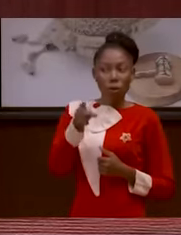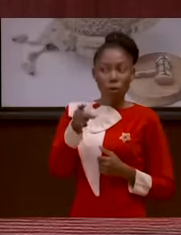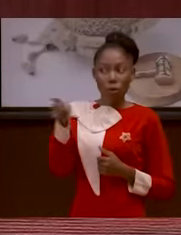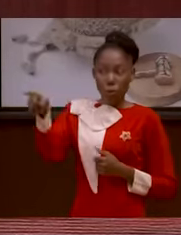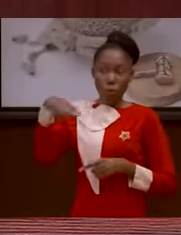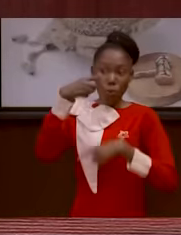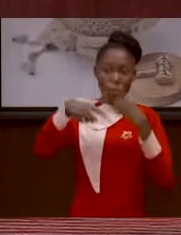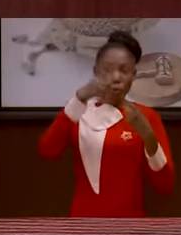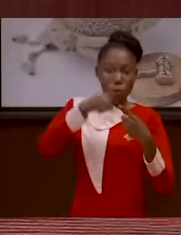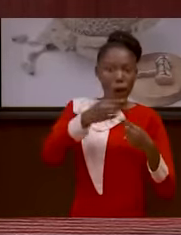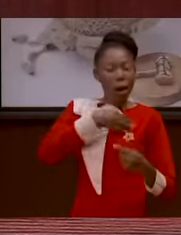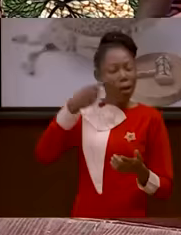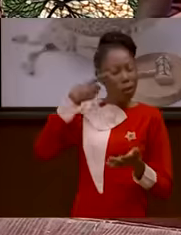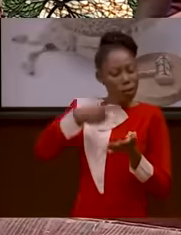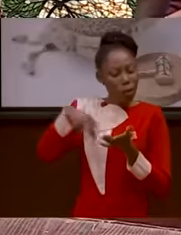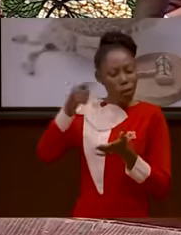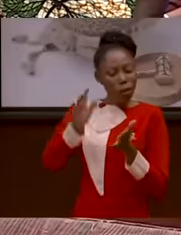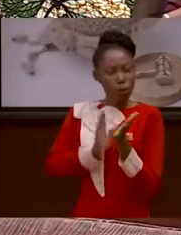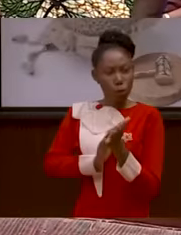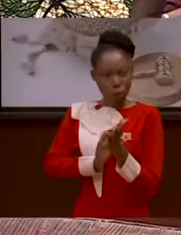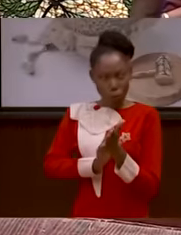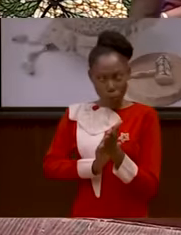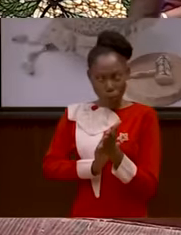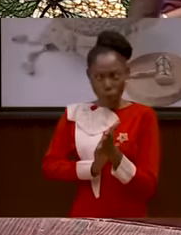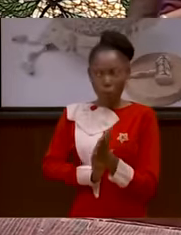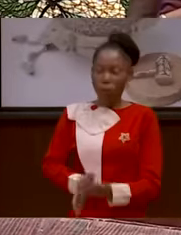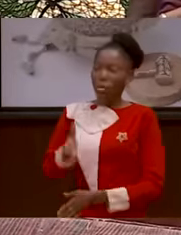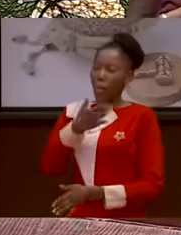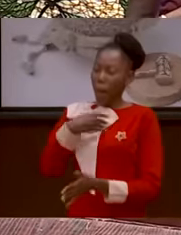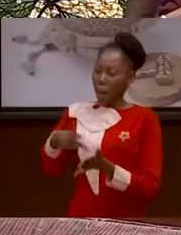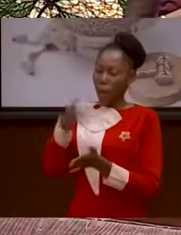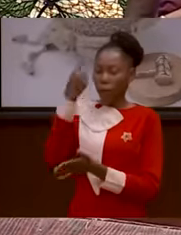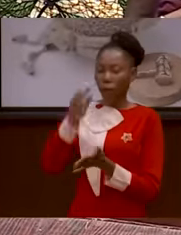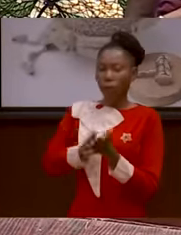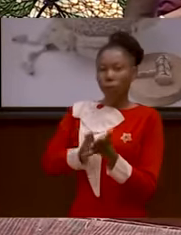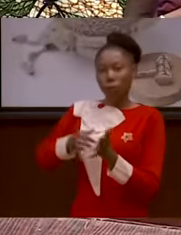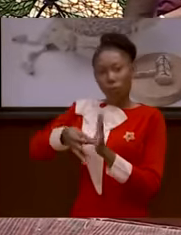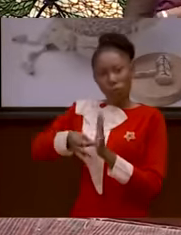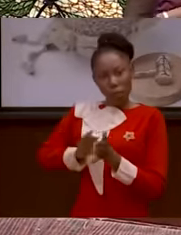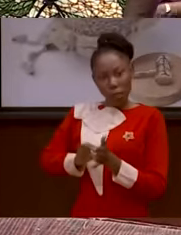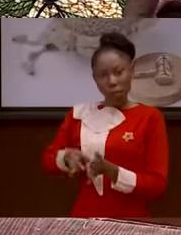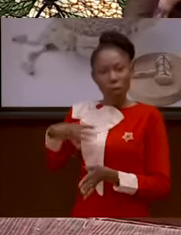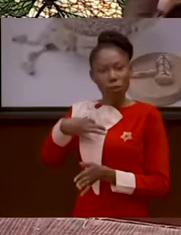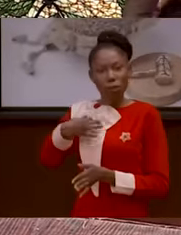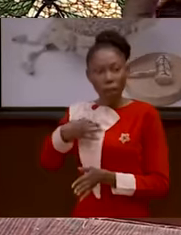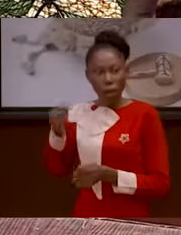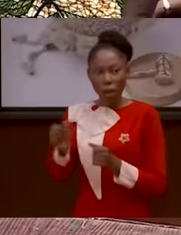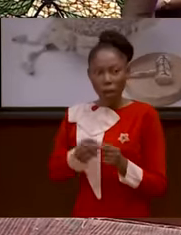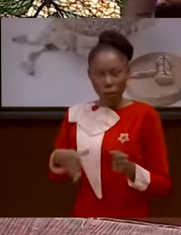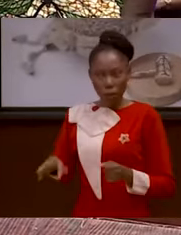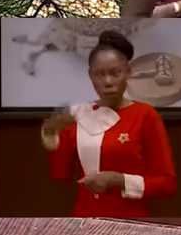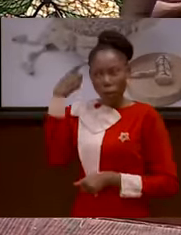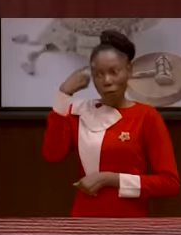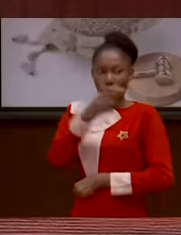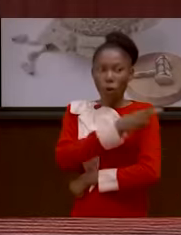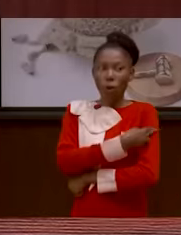Yes, ma'am. Pay everything to the school. That school fees, uniform, whatever. Then, for the